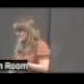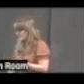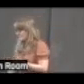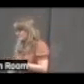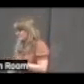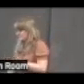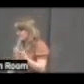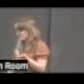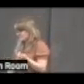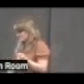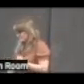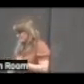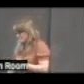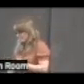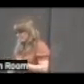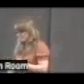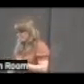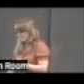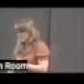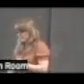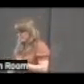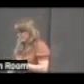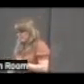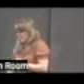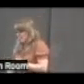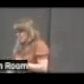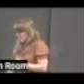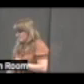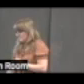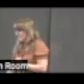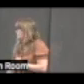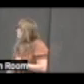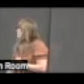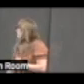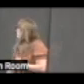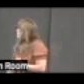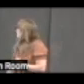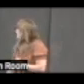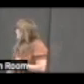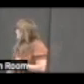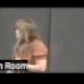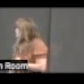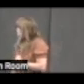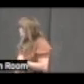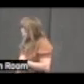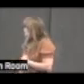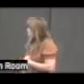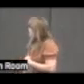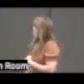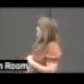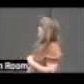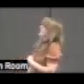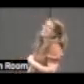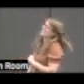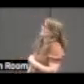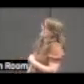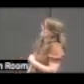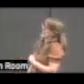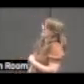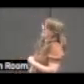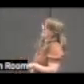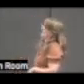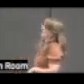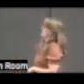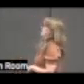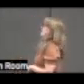quite as much. So some of their general behaviors went down. And we found that he's so